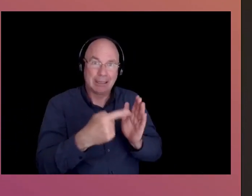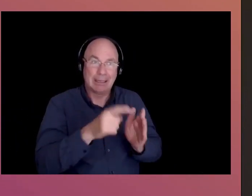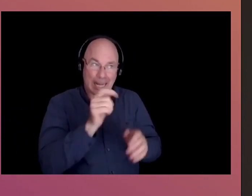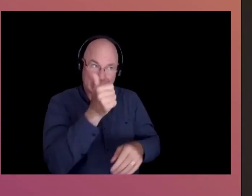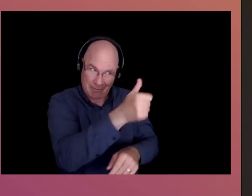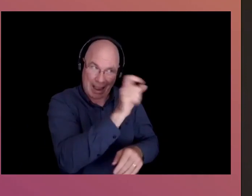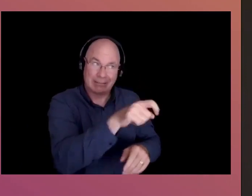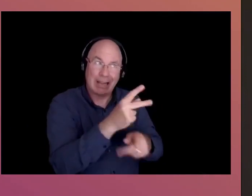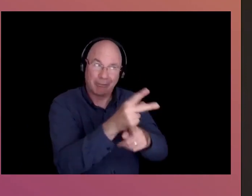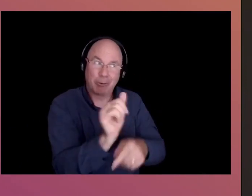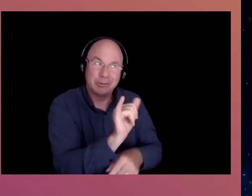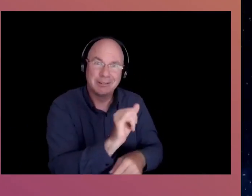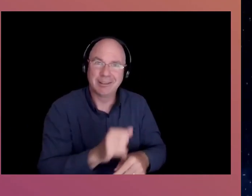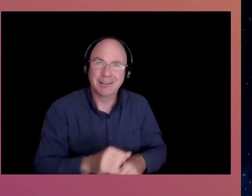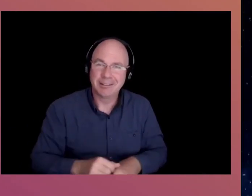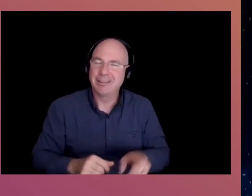Yes.